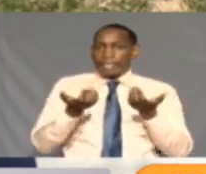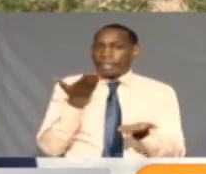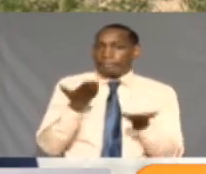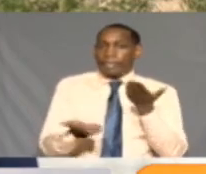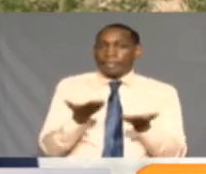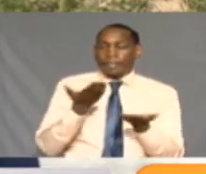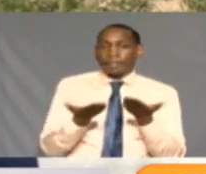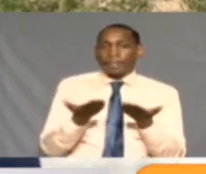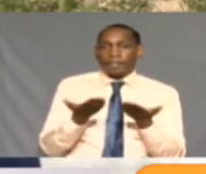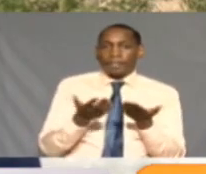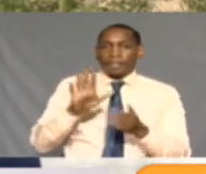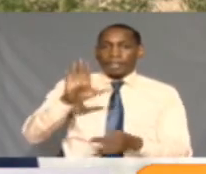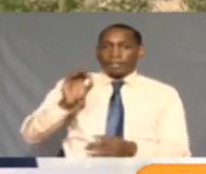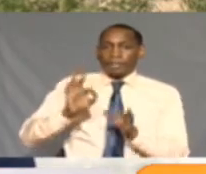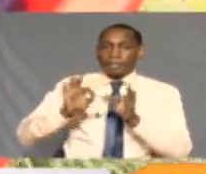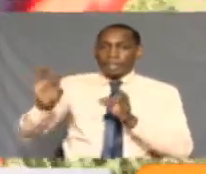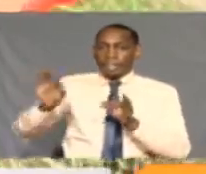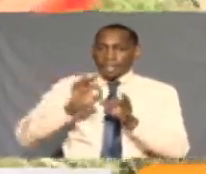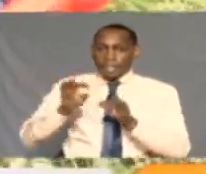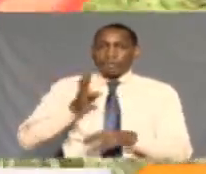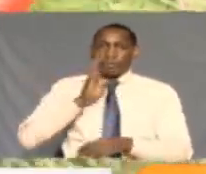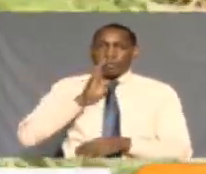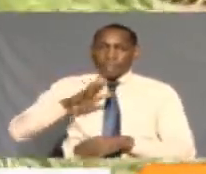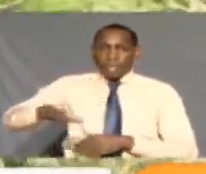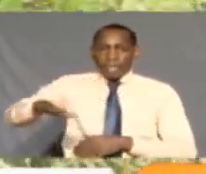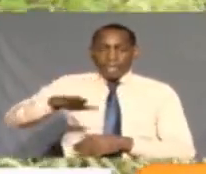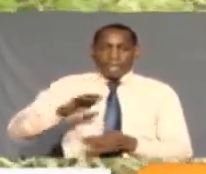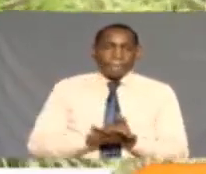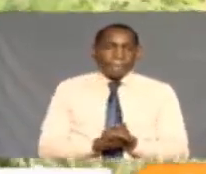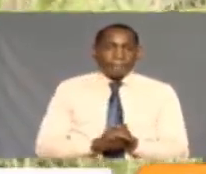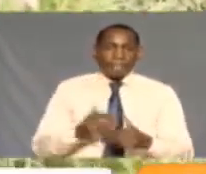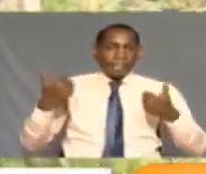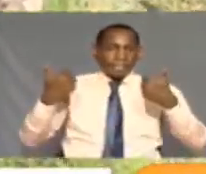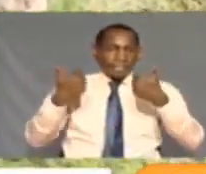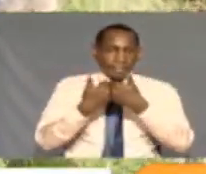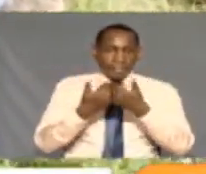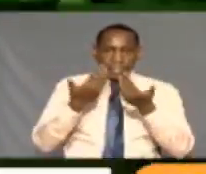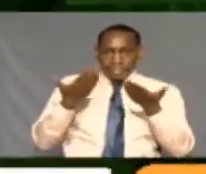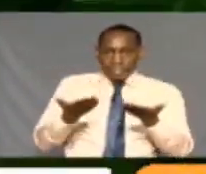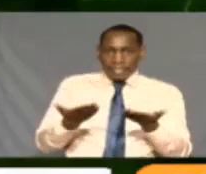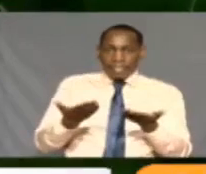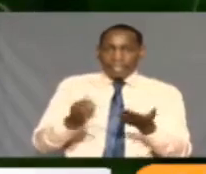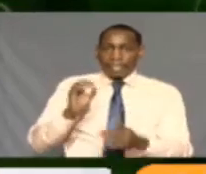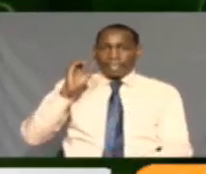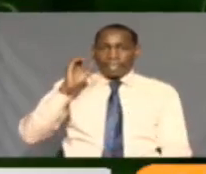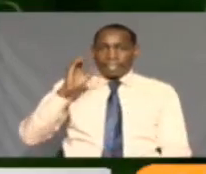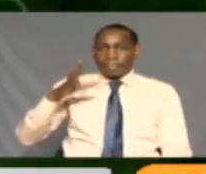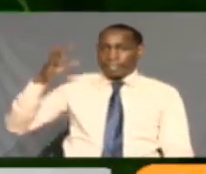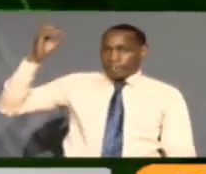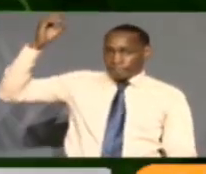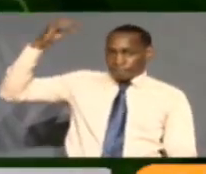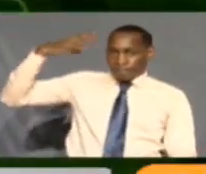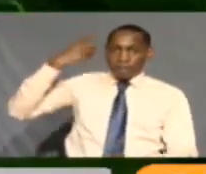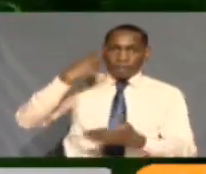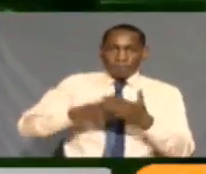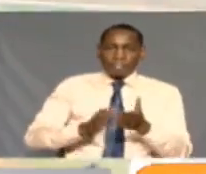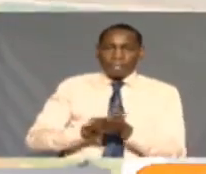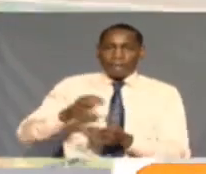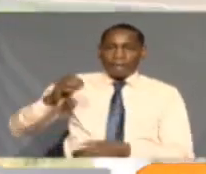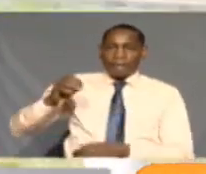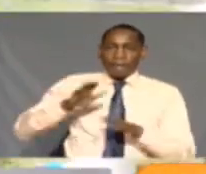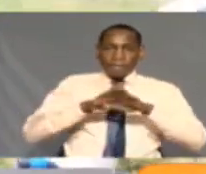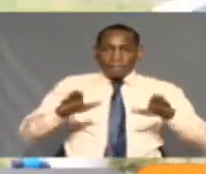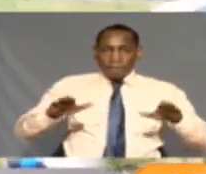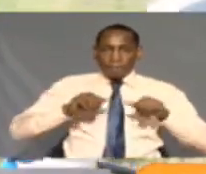maybe 50 acres of ponds. The only challenge so far is the high cost of power, as the farm has to remain